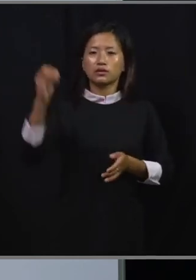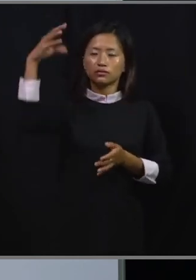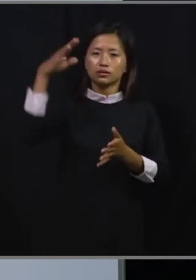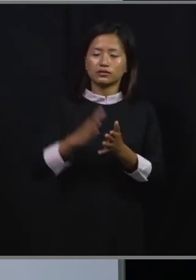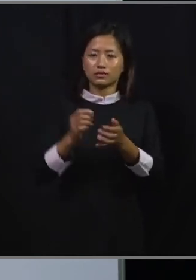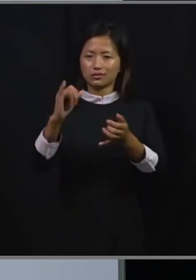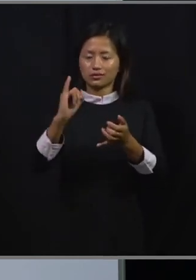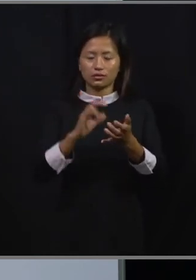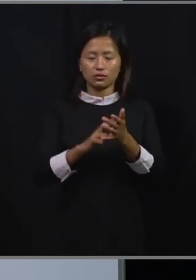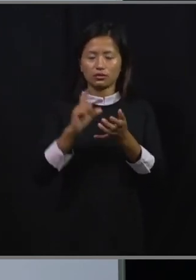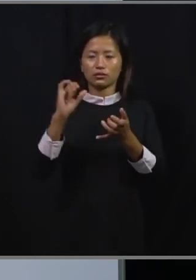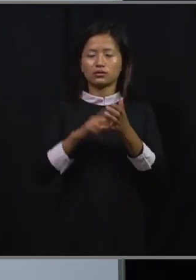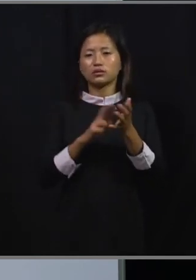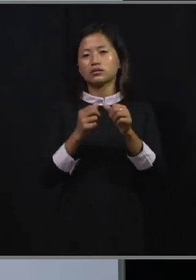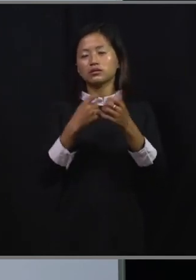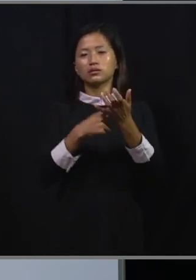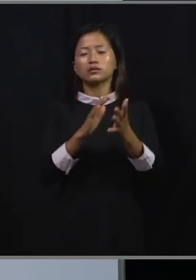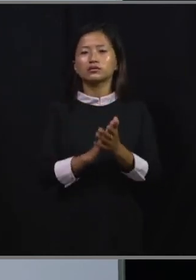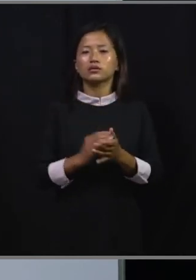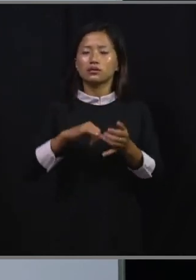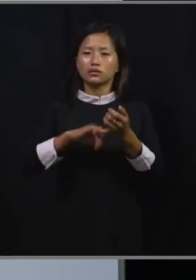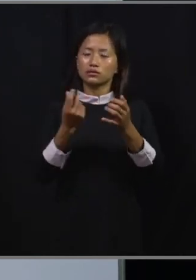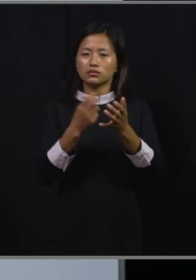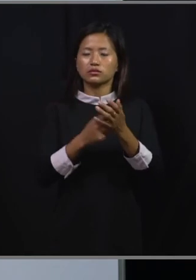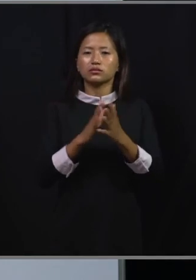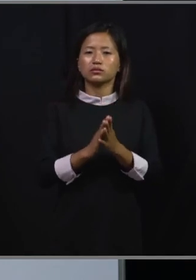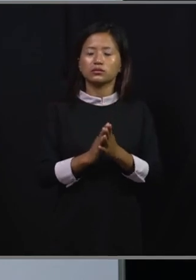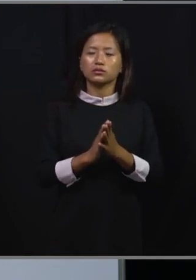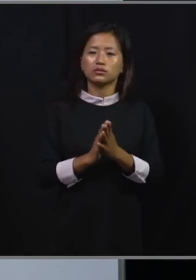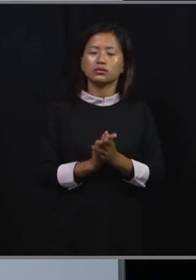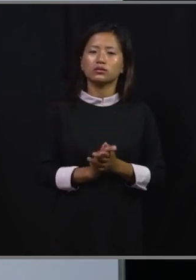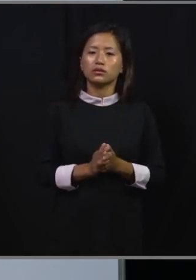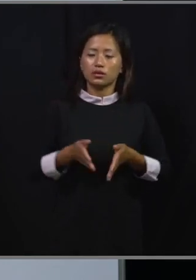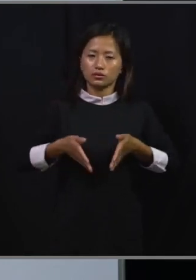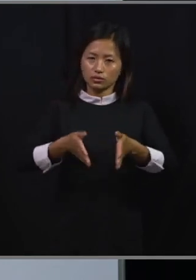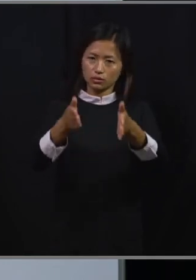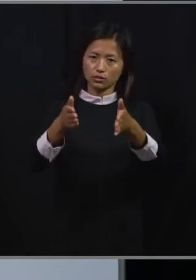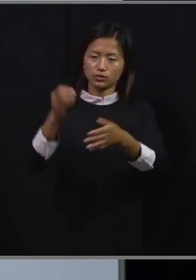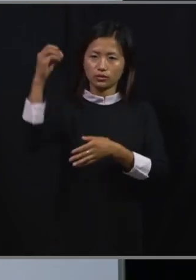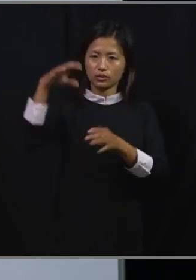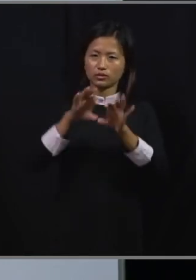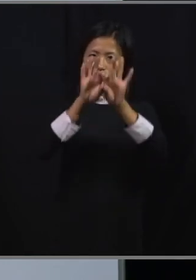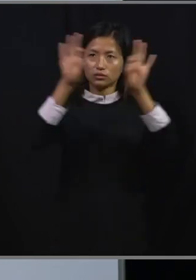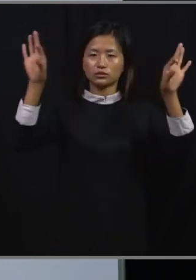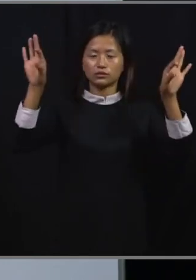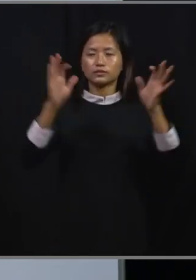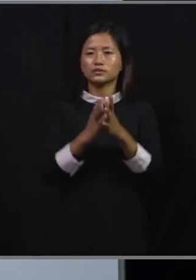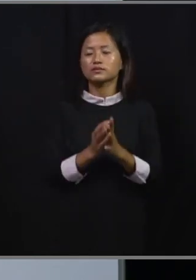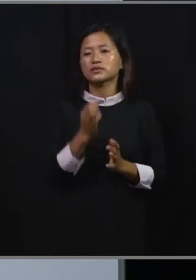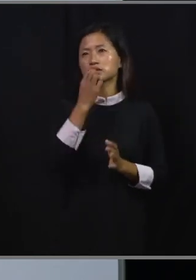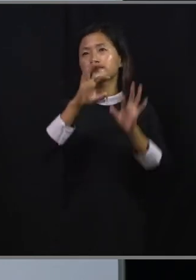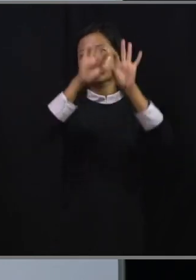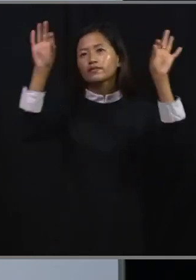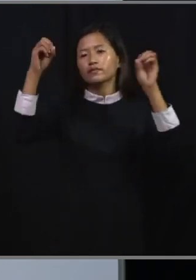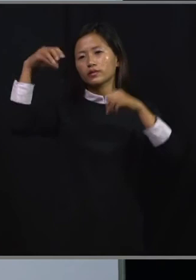is linear source, you can assume it is a slit, right? Or you can assume this is a rod light, right? Tube light. Okay. So, when the